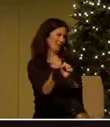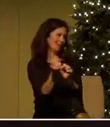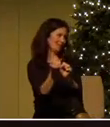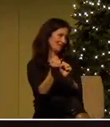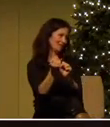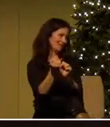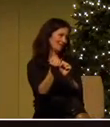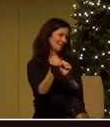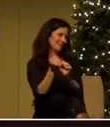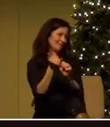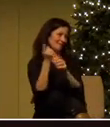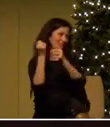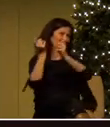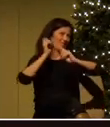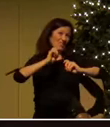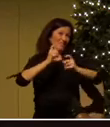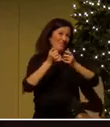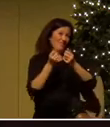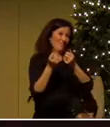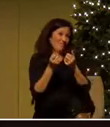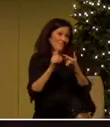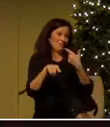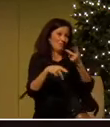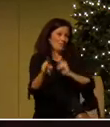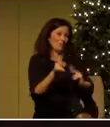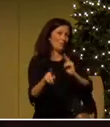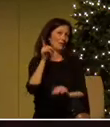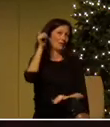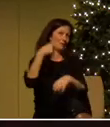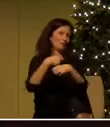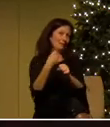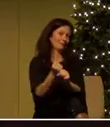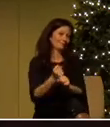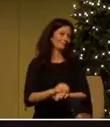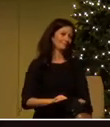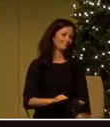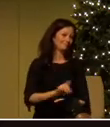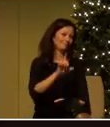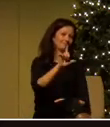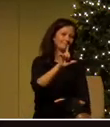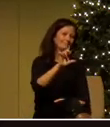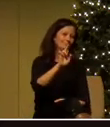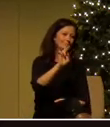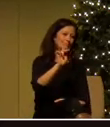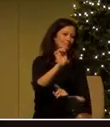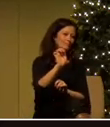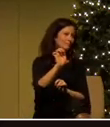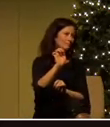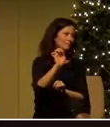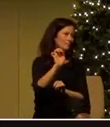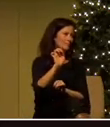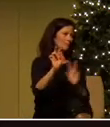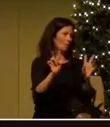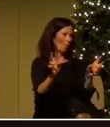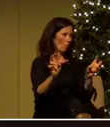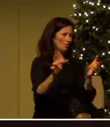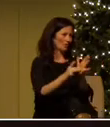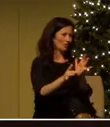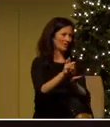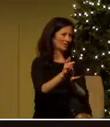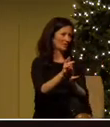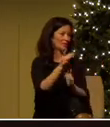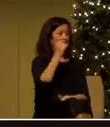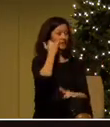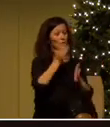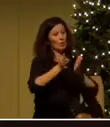people that he has made. Luke quotes Jesus saying about the Father, "Ask and it will be